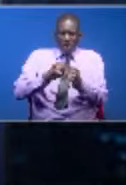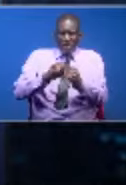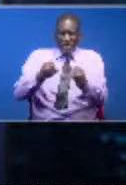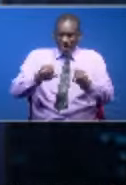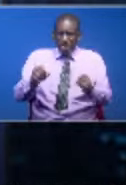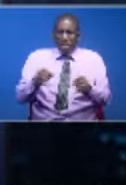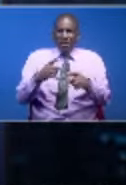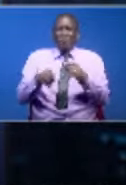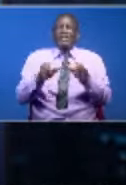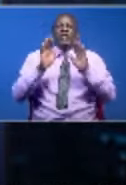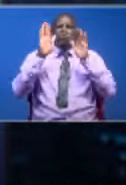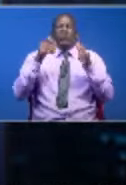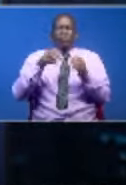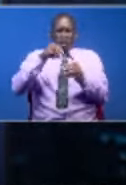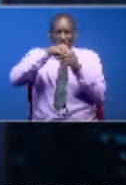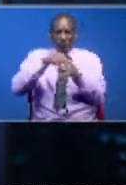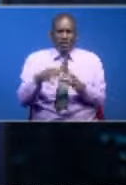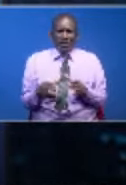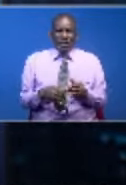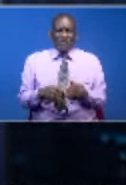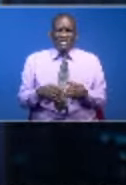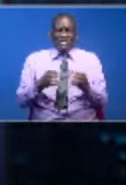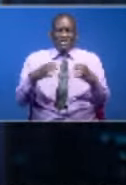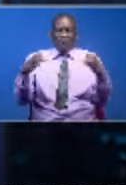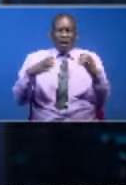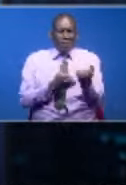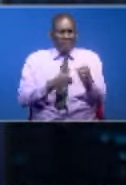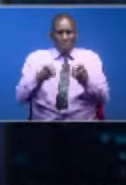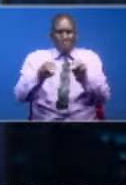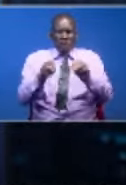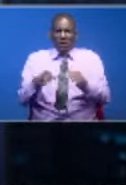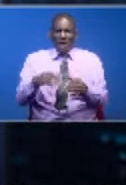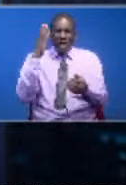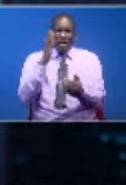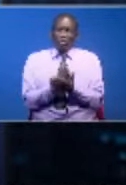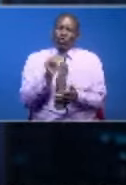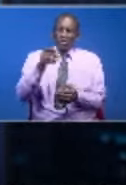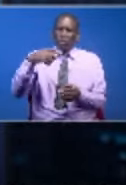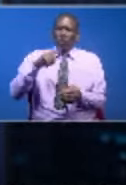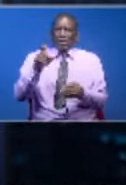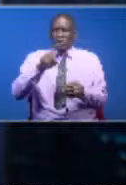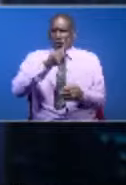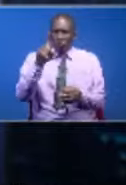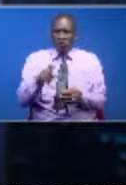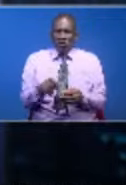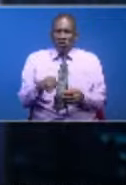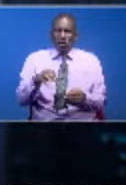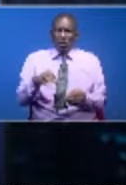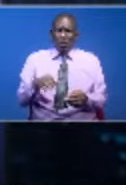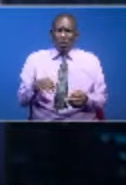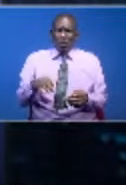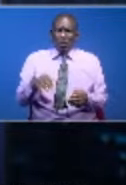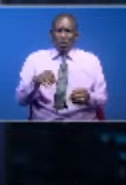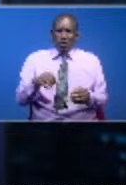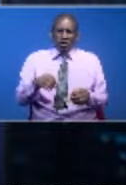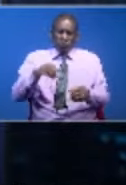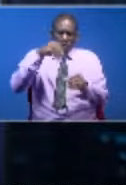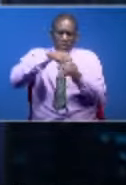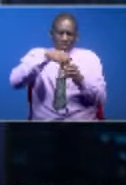important for investors, our fund managers, to actually ask the right questions of the investees or their